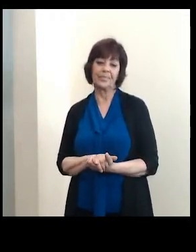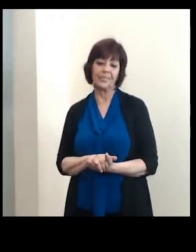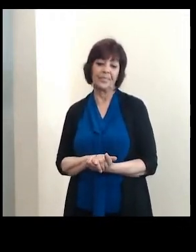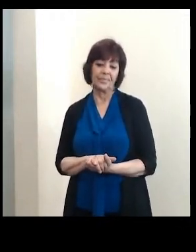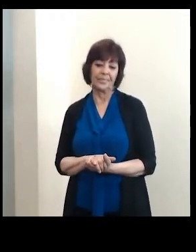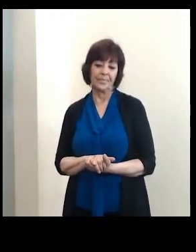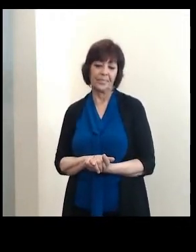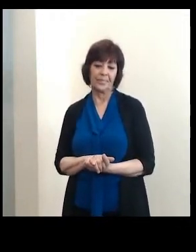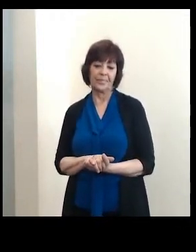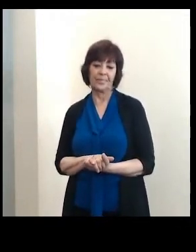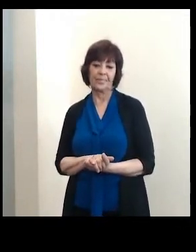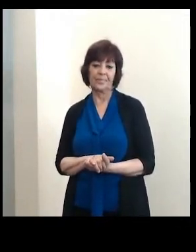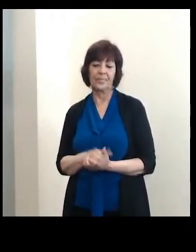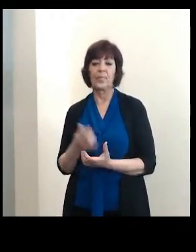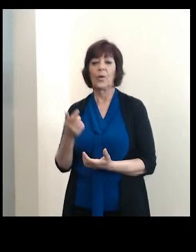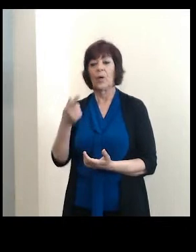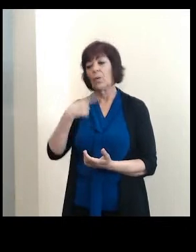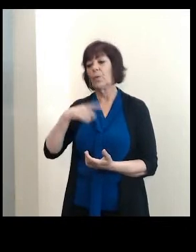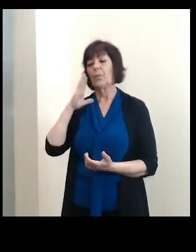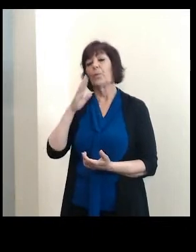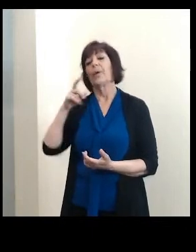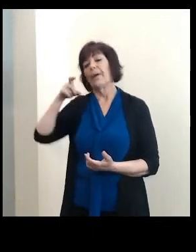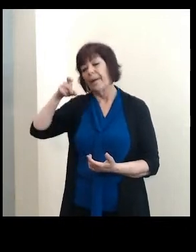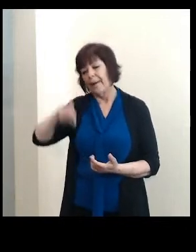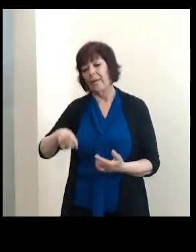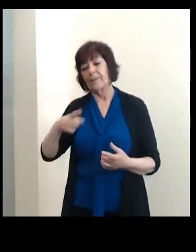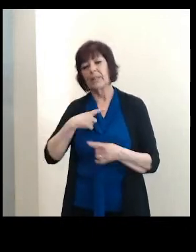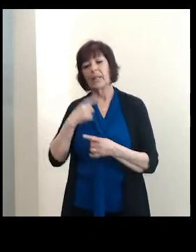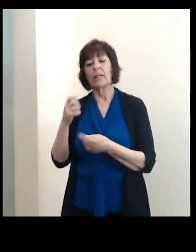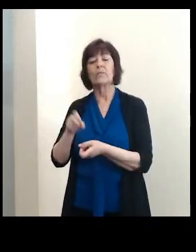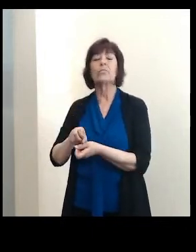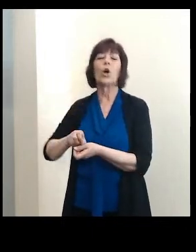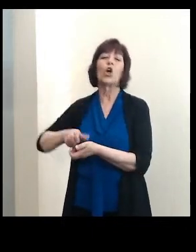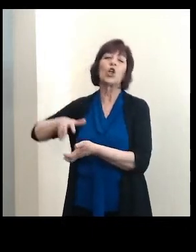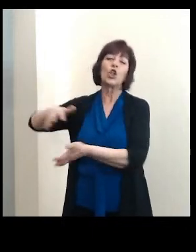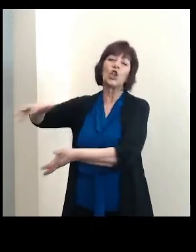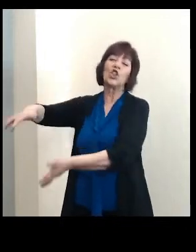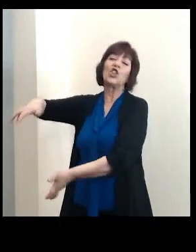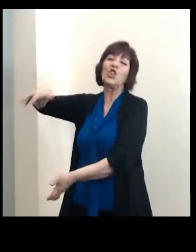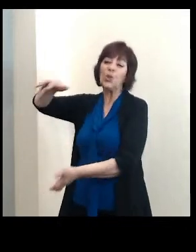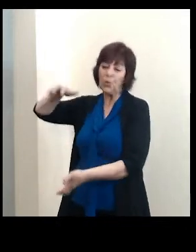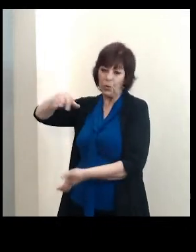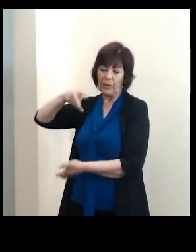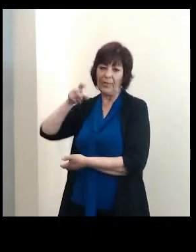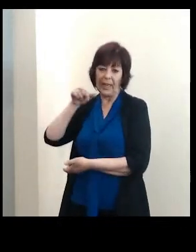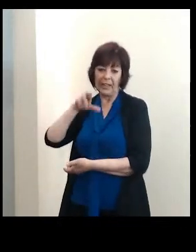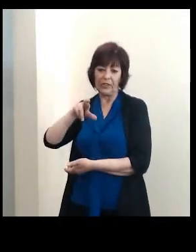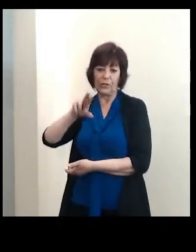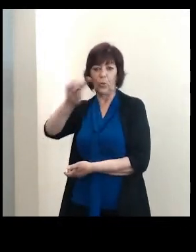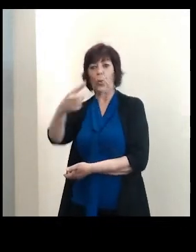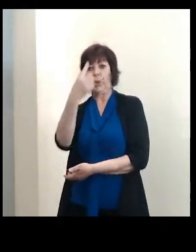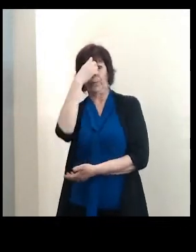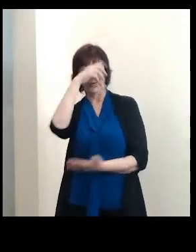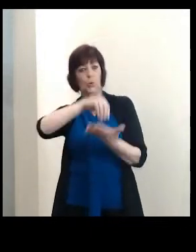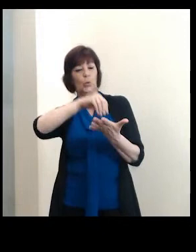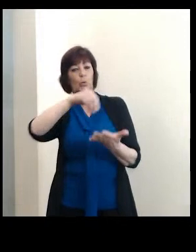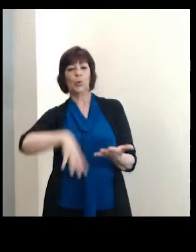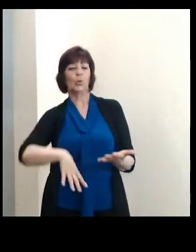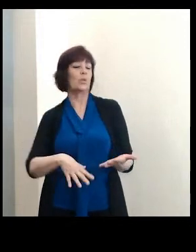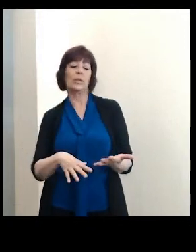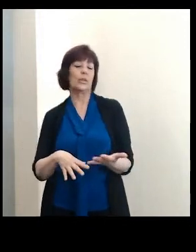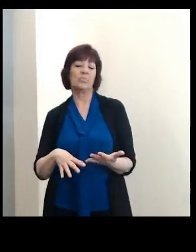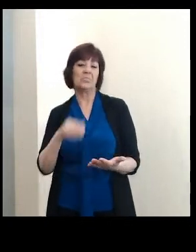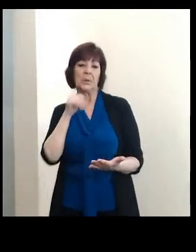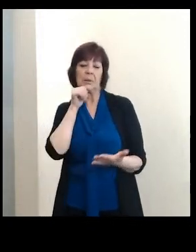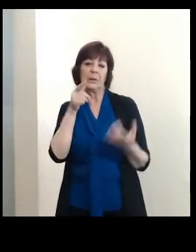and 17-year-olds. We would have to get a huge amount of Pfizer dedicated solely for students to do that,